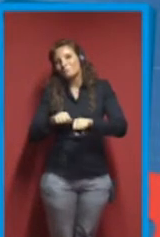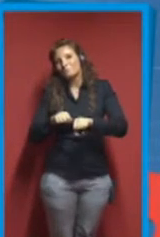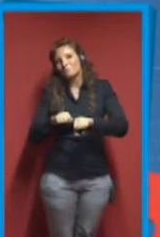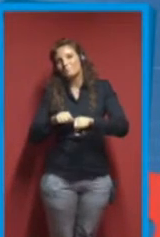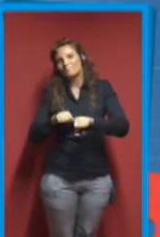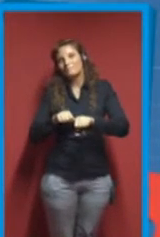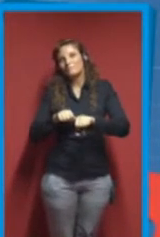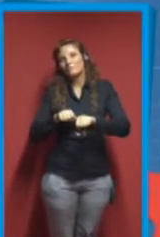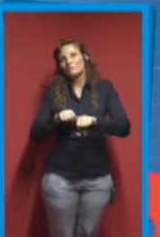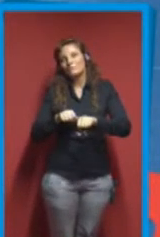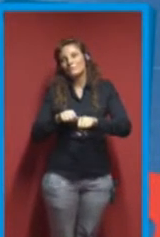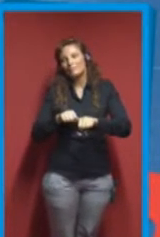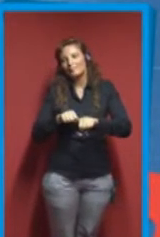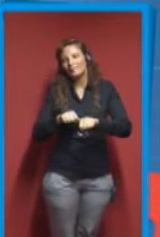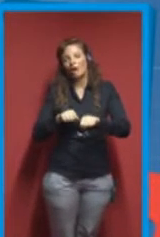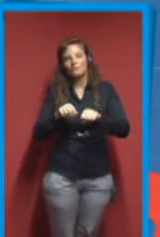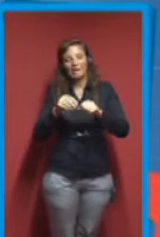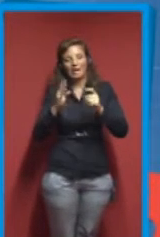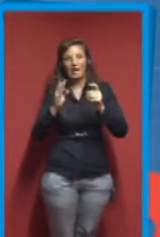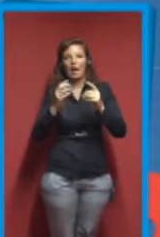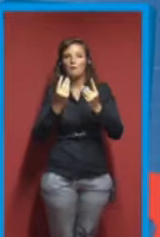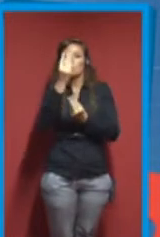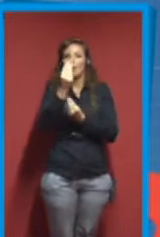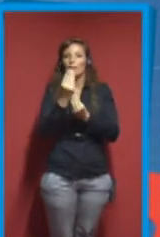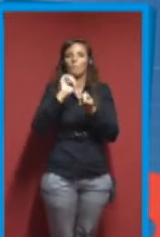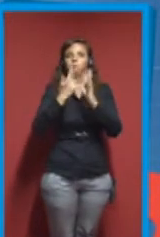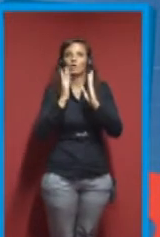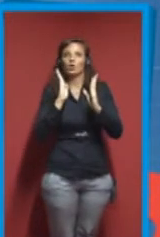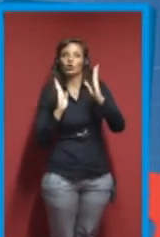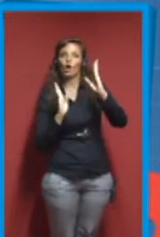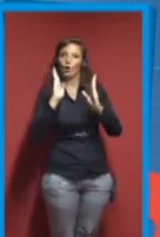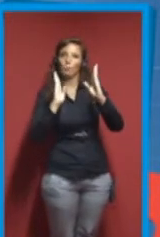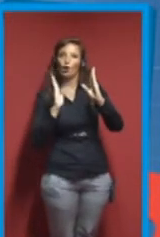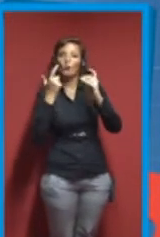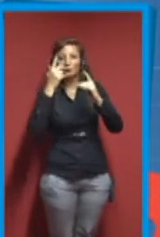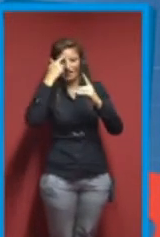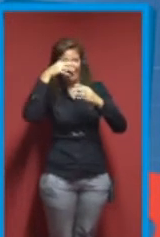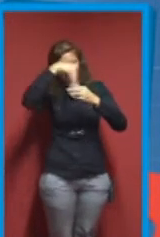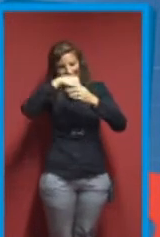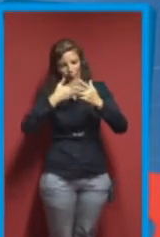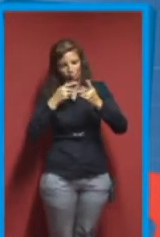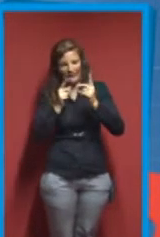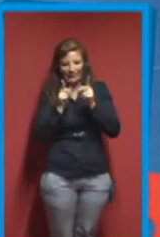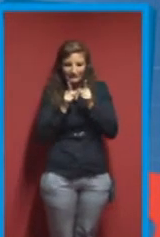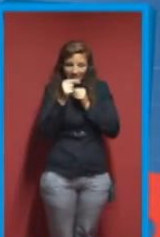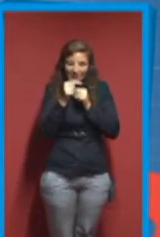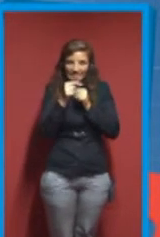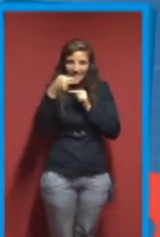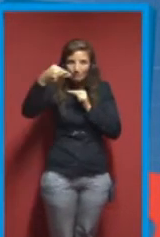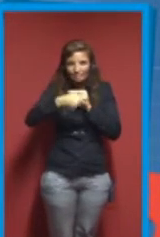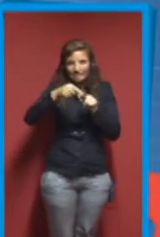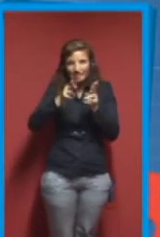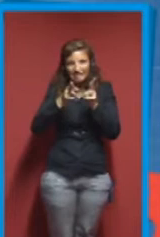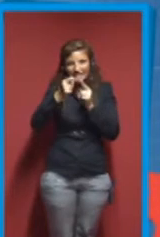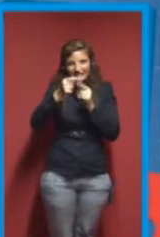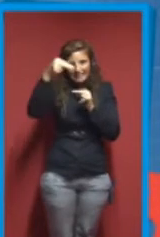a robot, they can. And of course, somebody did. This is one of the first things that came back from a lady called Kat. She lives somewhere